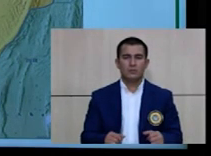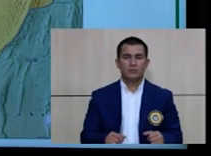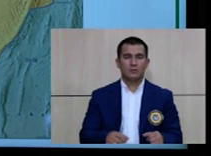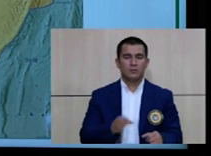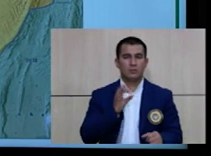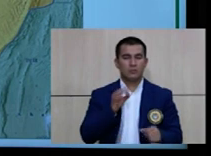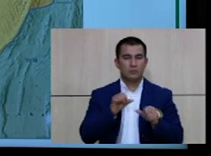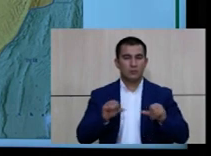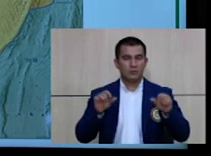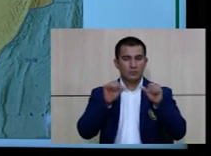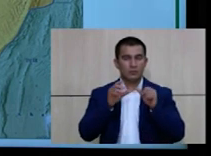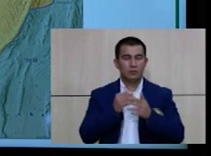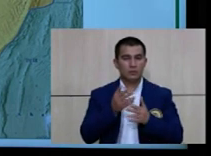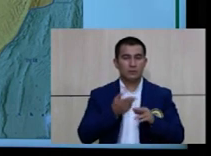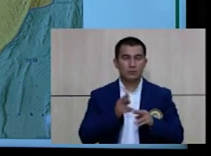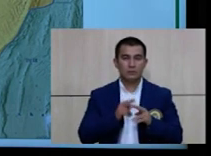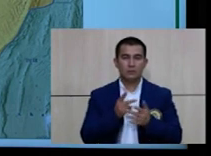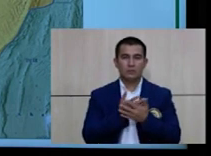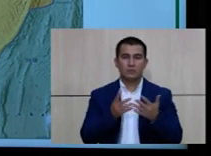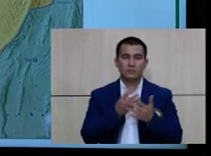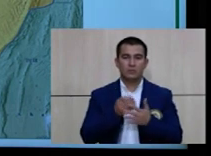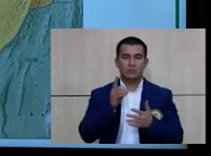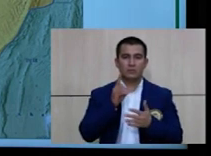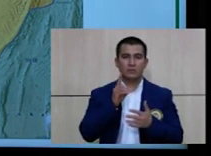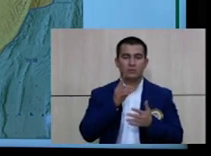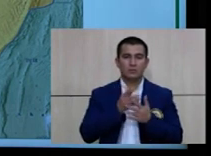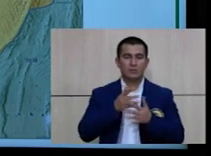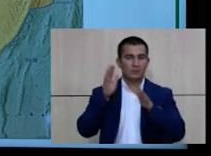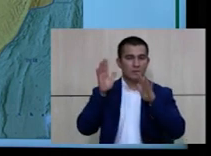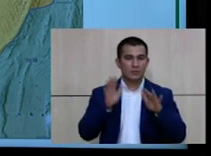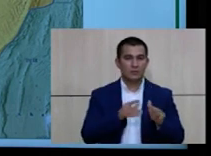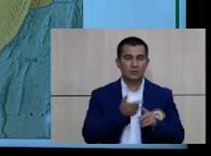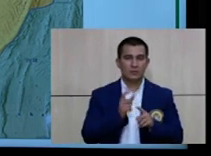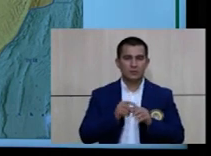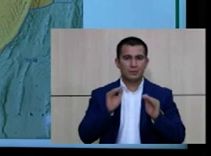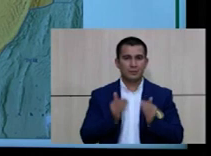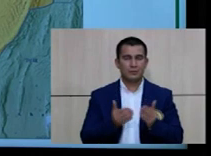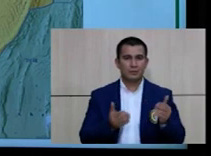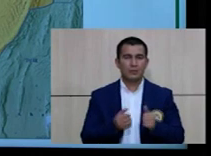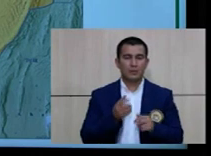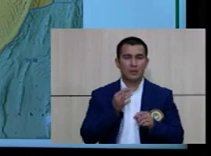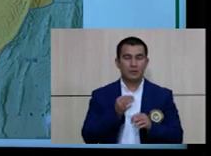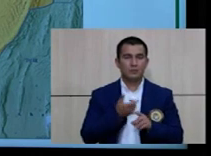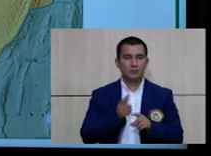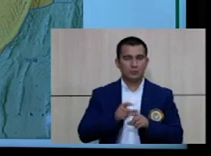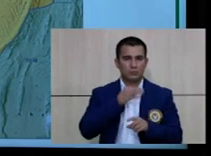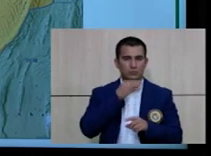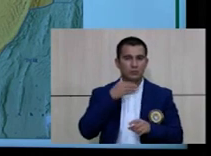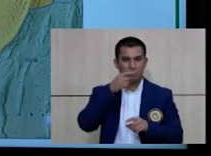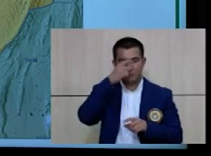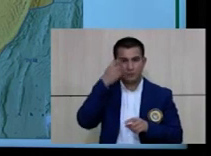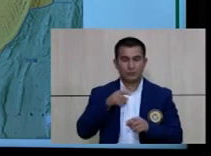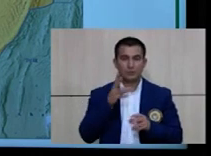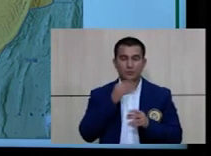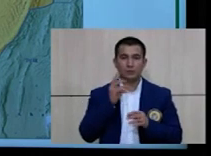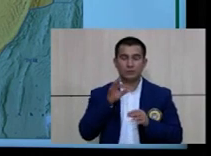Okrugning tekislik qismida esa qish qisqa va iliq. Lekin atrofidagi tog'larda